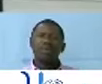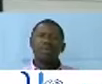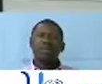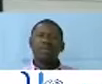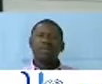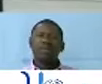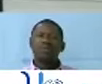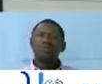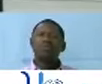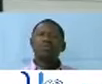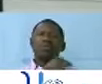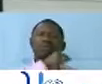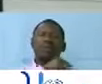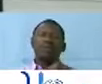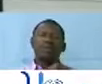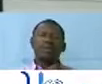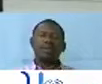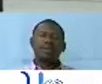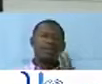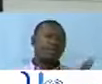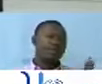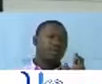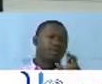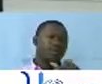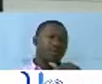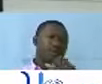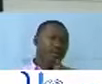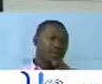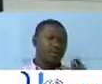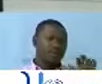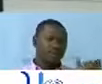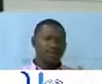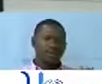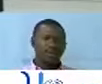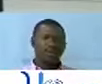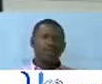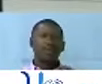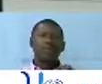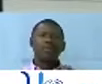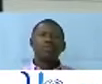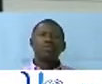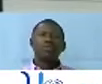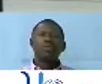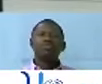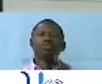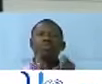Harris Supermarket. What happened is there was an executive